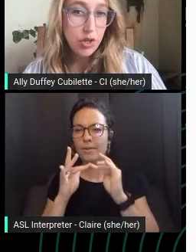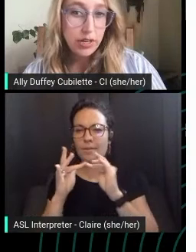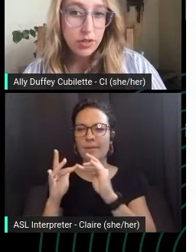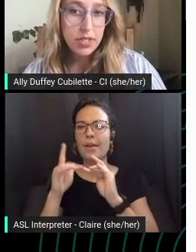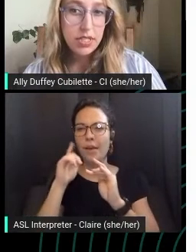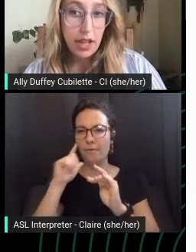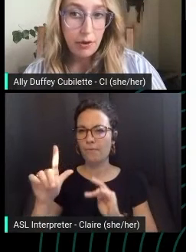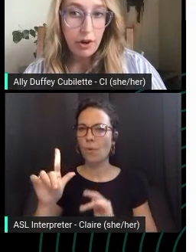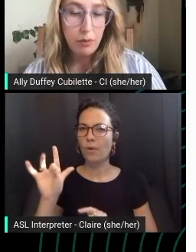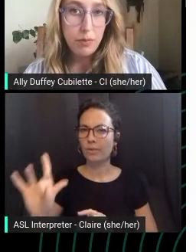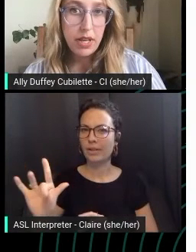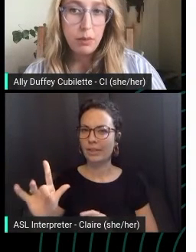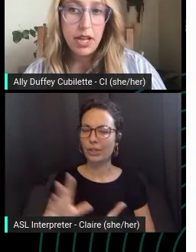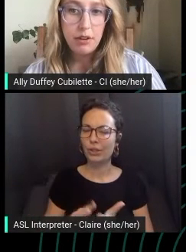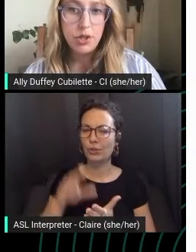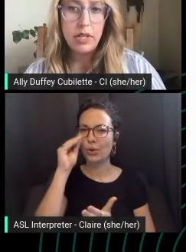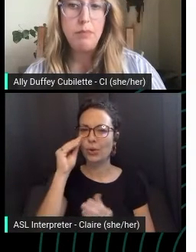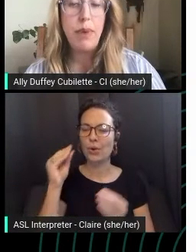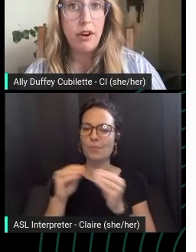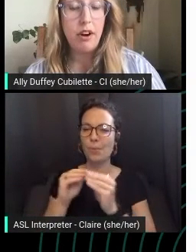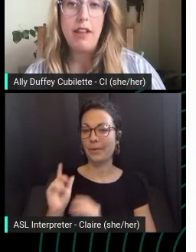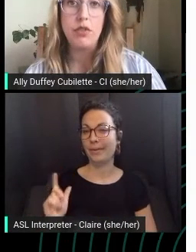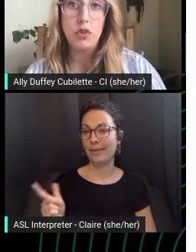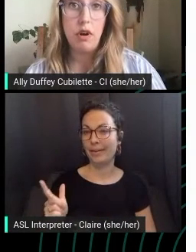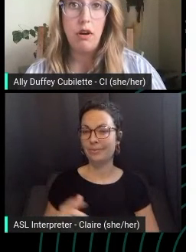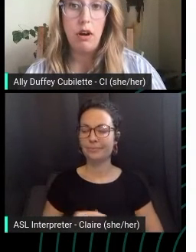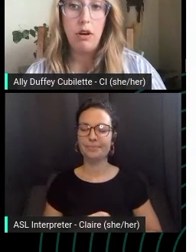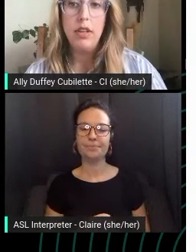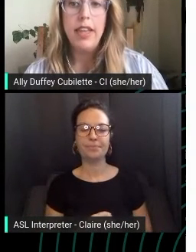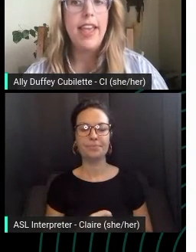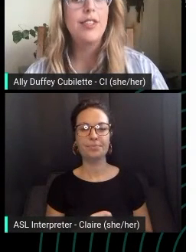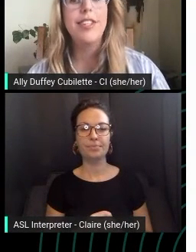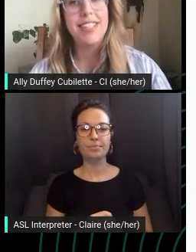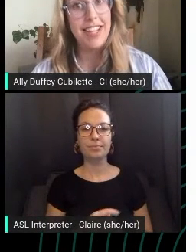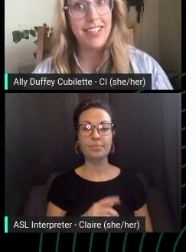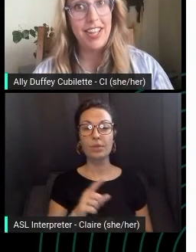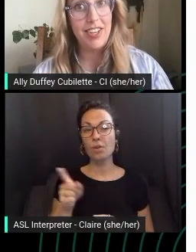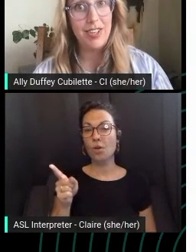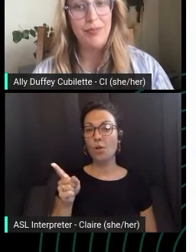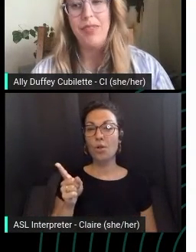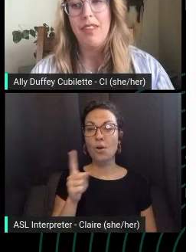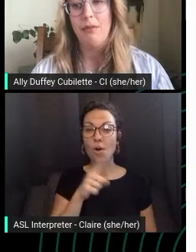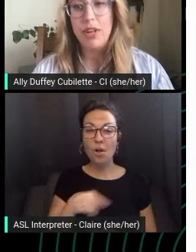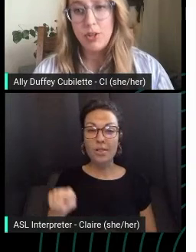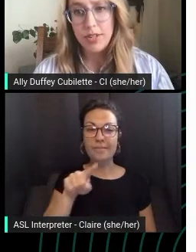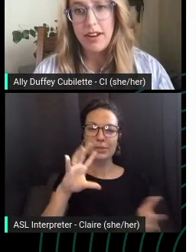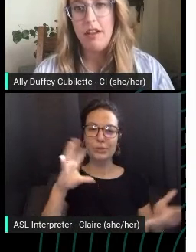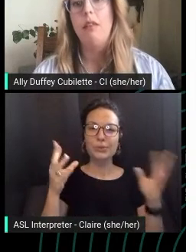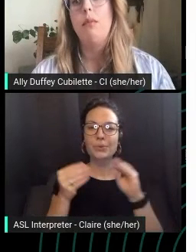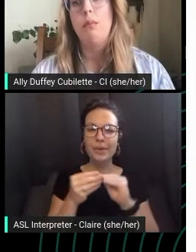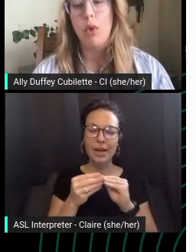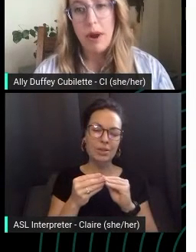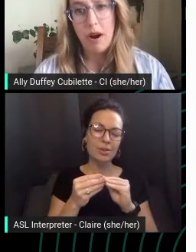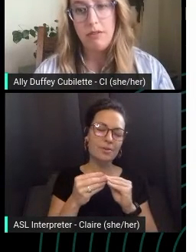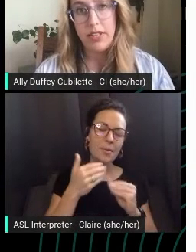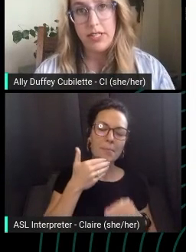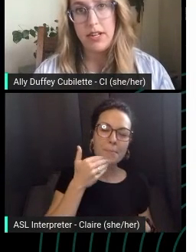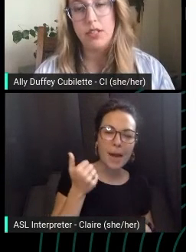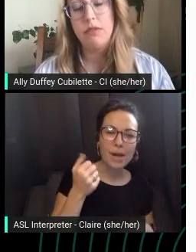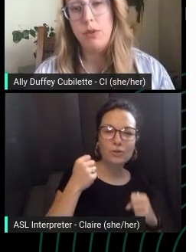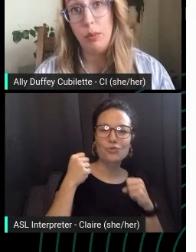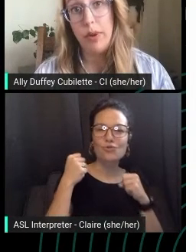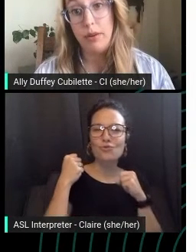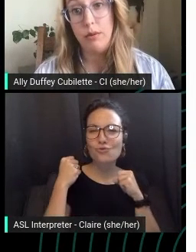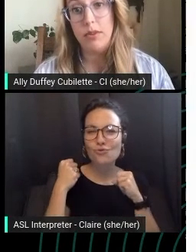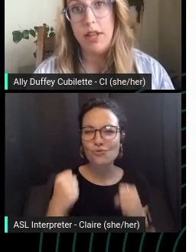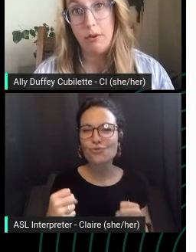All of these changes together mean potentially better and stronger analytics technique, richer data, more powerful